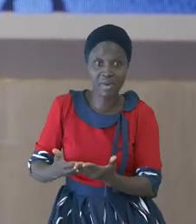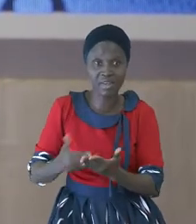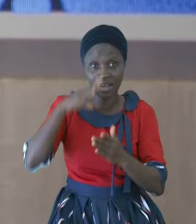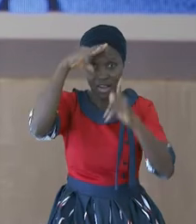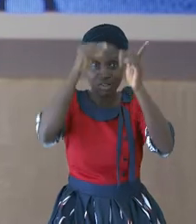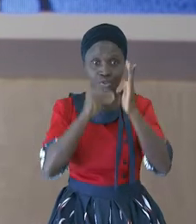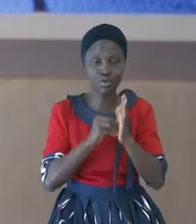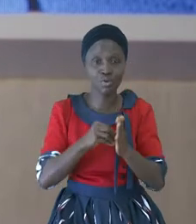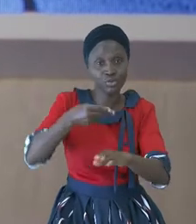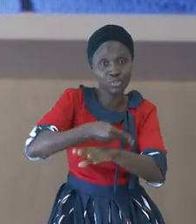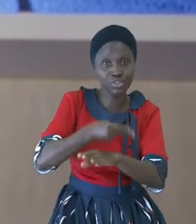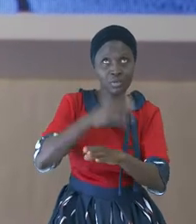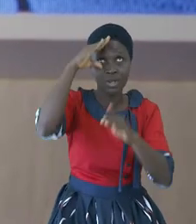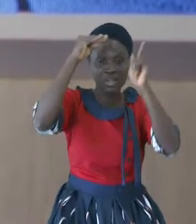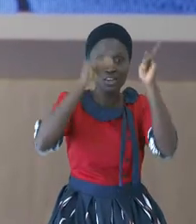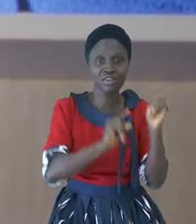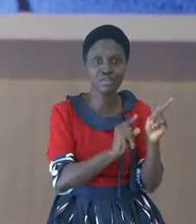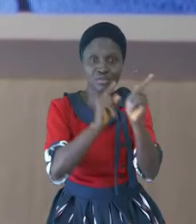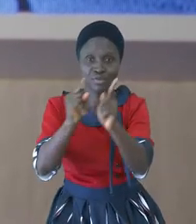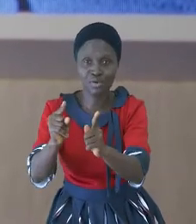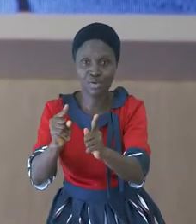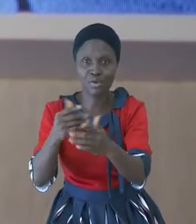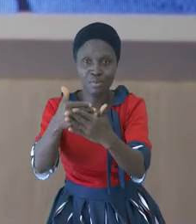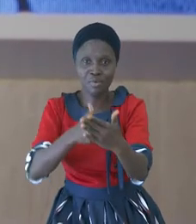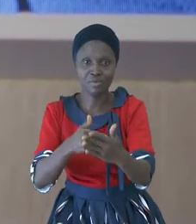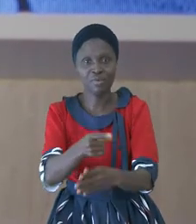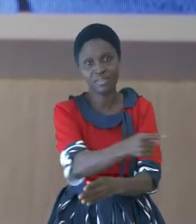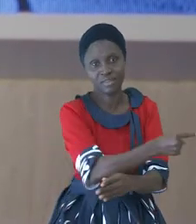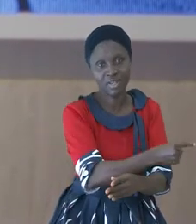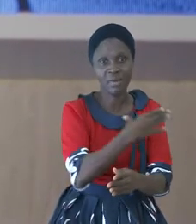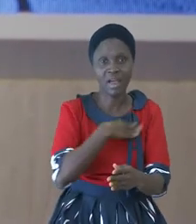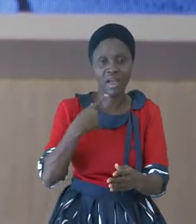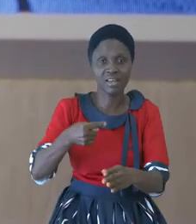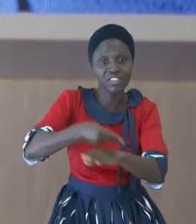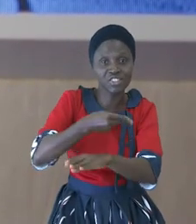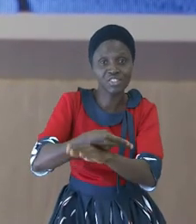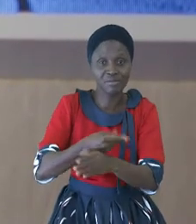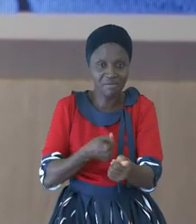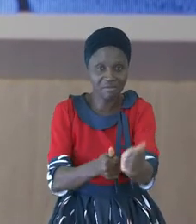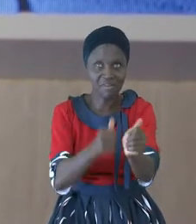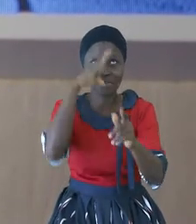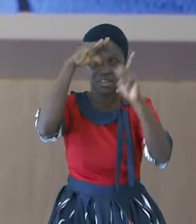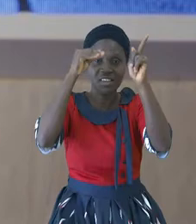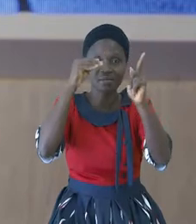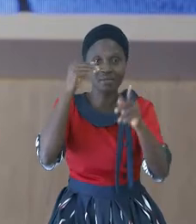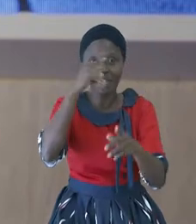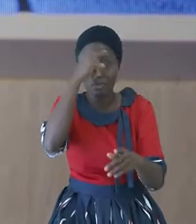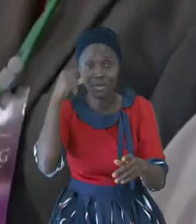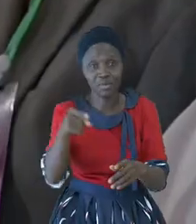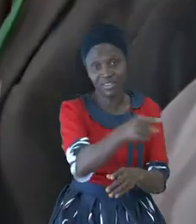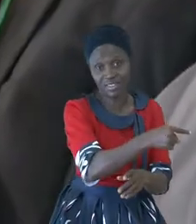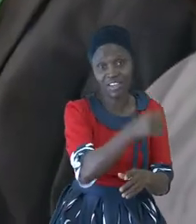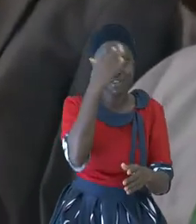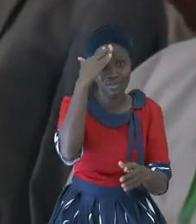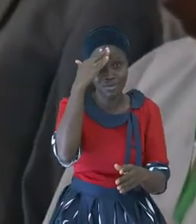goeth before them, and the sheep follow him. For they know his voice. You will know his